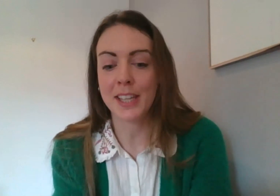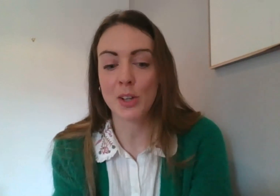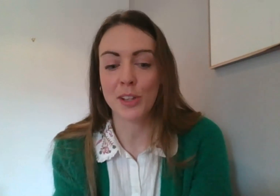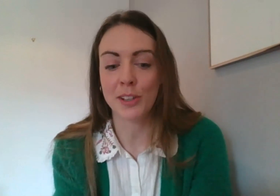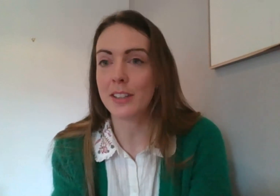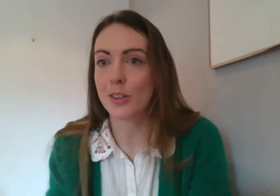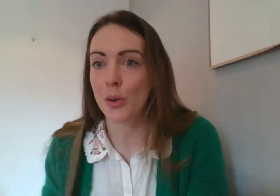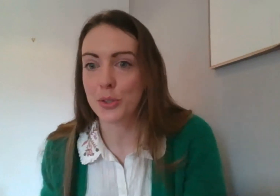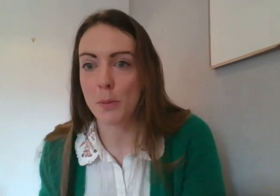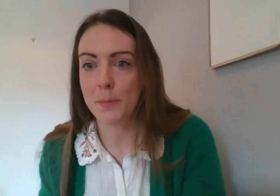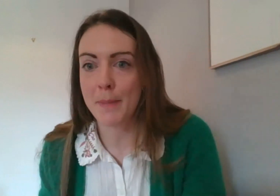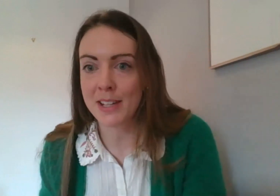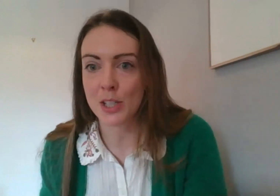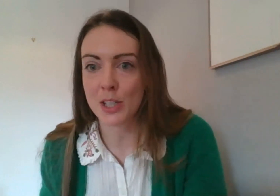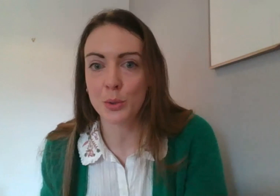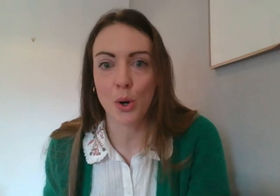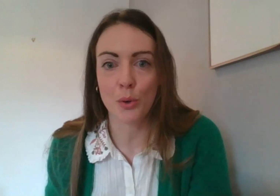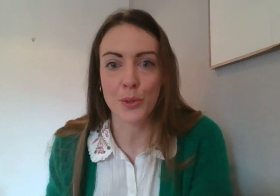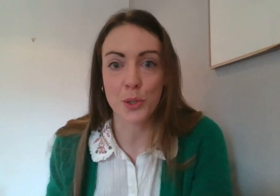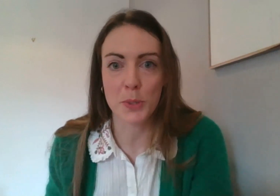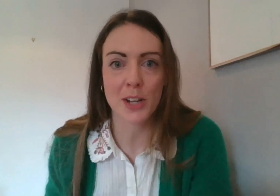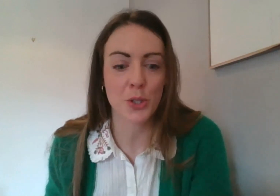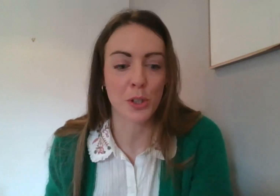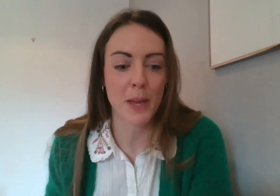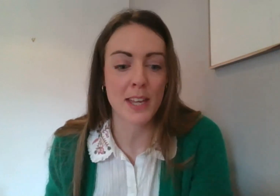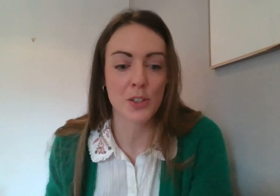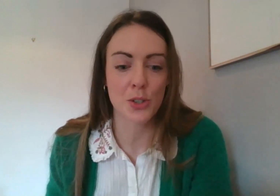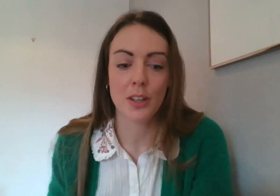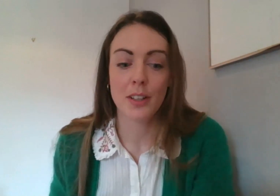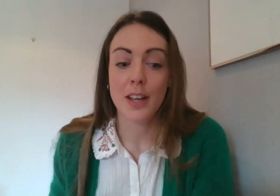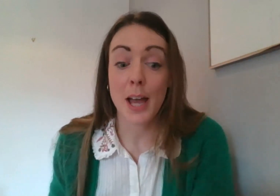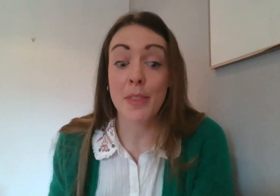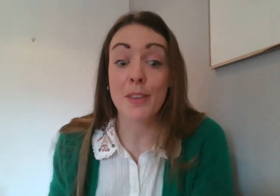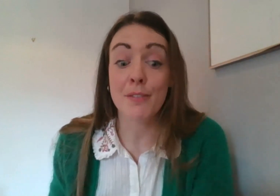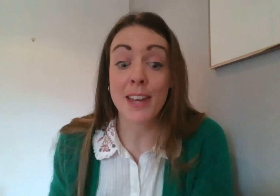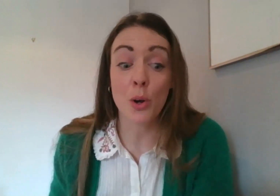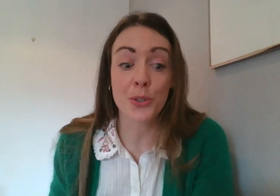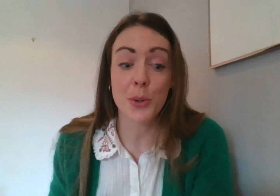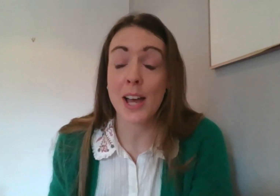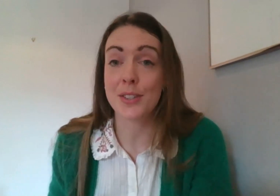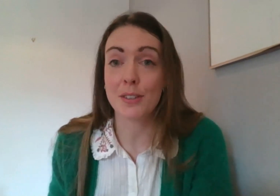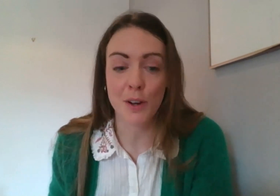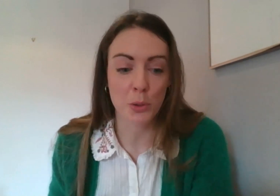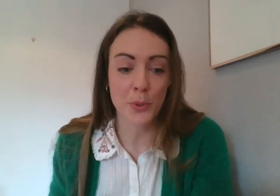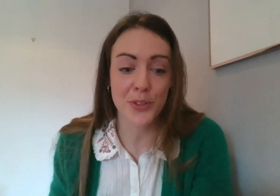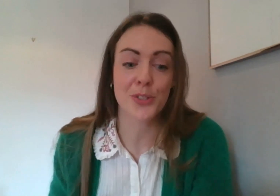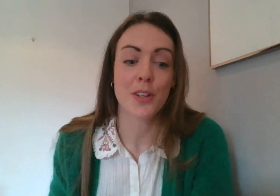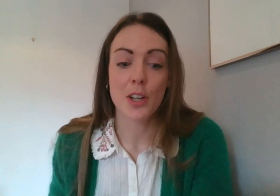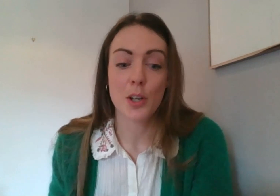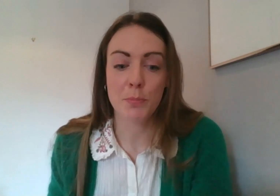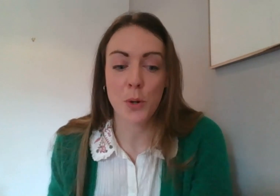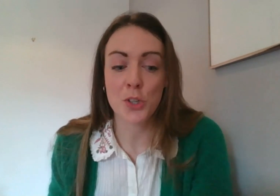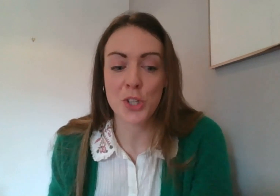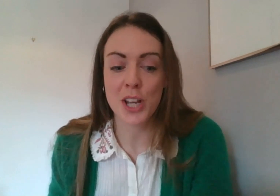join that by clicking on the link on the top menu on the socialprotection.org page. And the event also has virtual